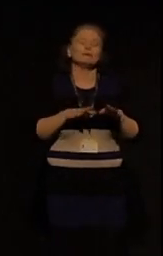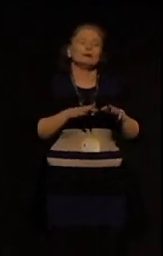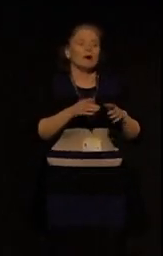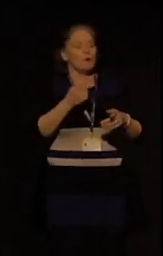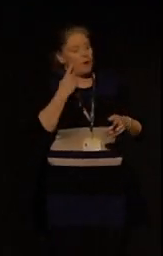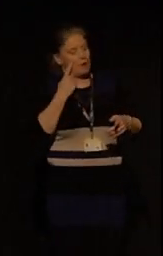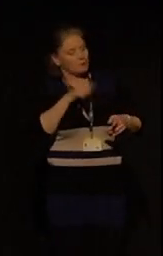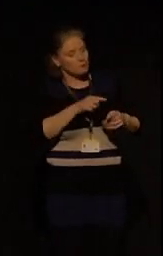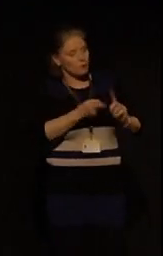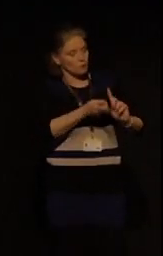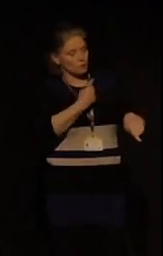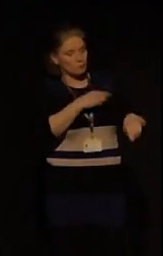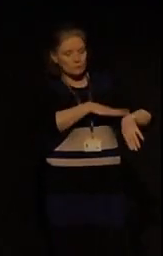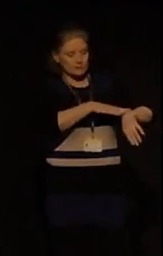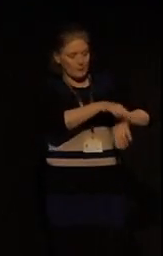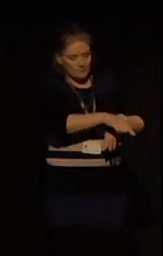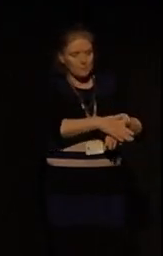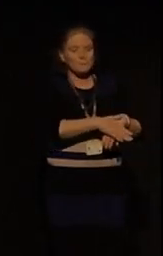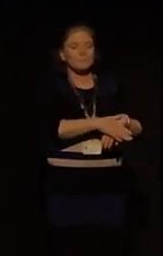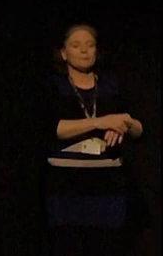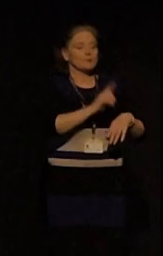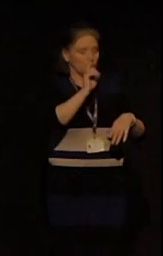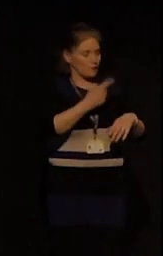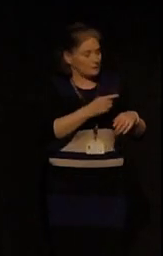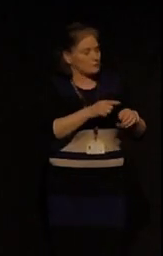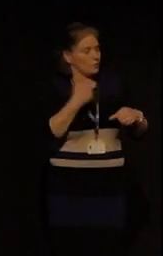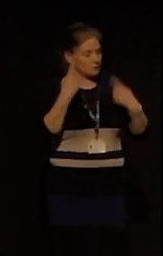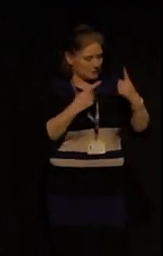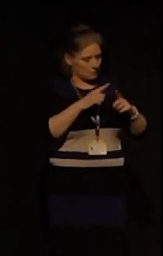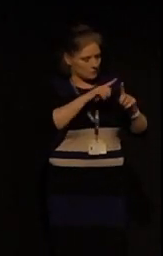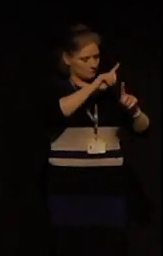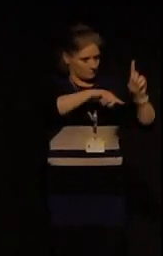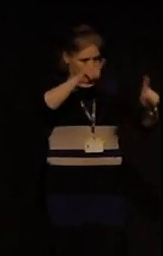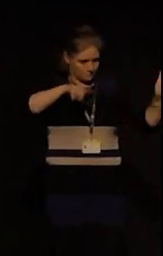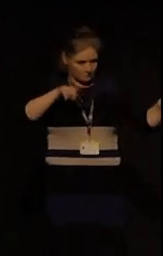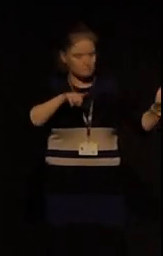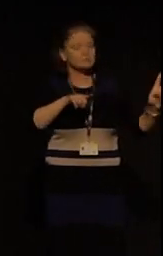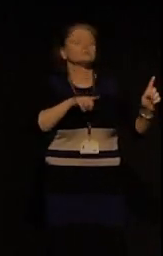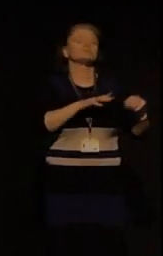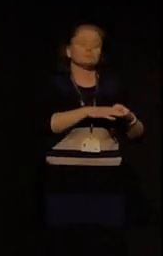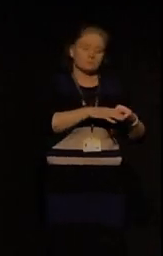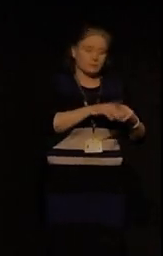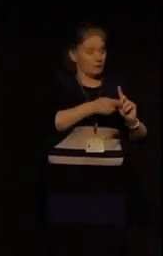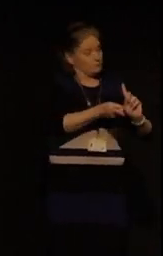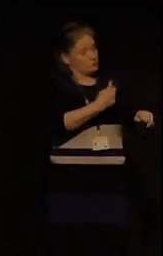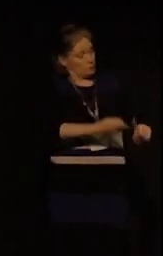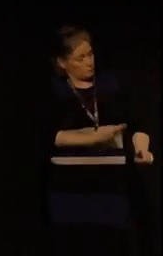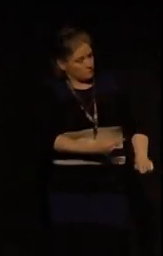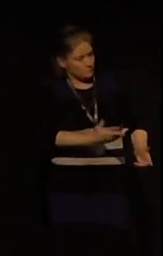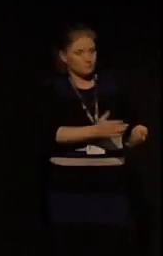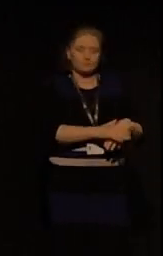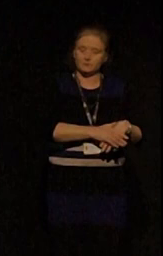in a rat, and you can play sounds of different sound levels. These are 30 dB is a low-level sound, 90 dB